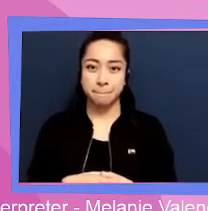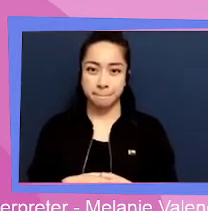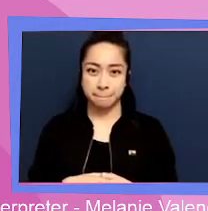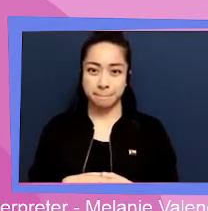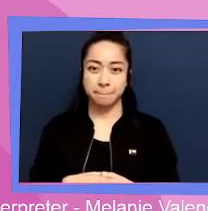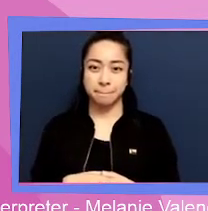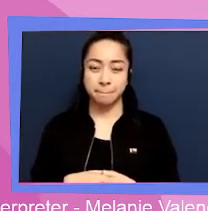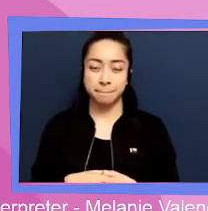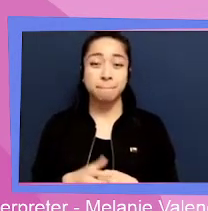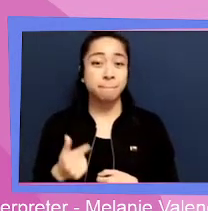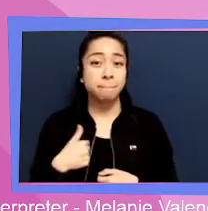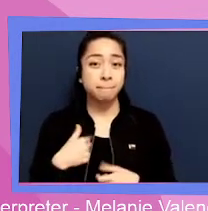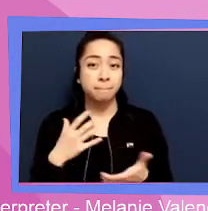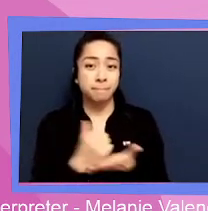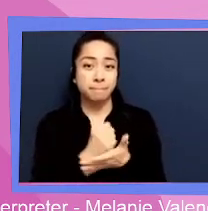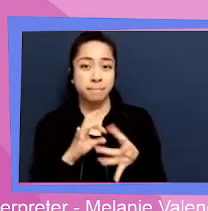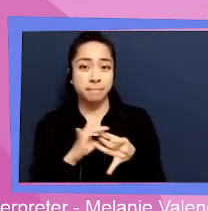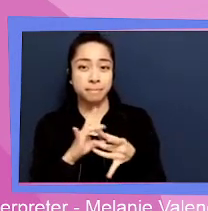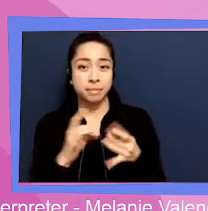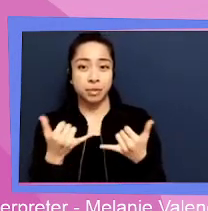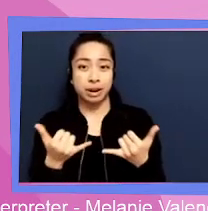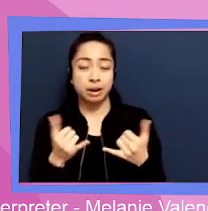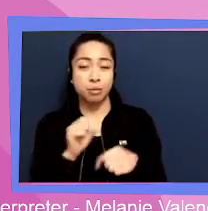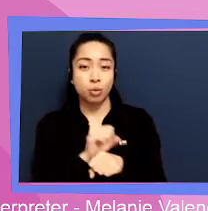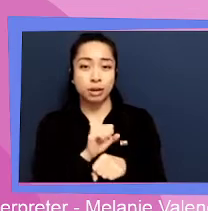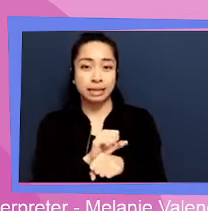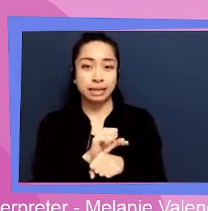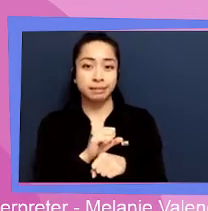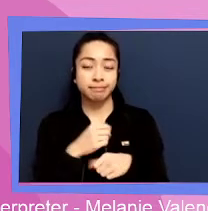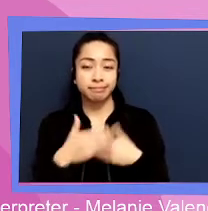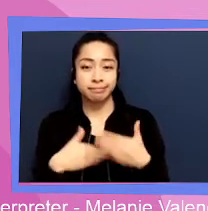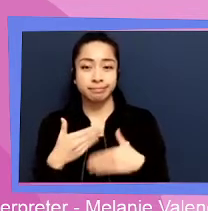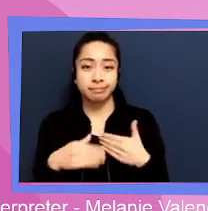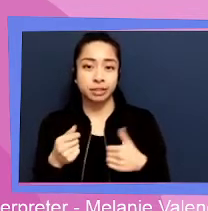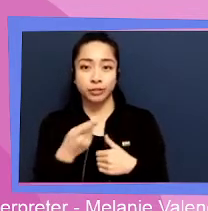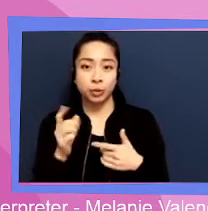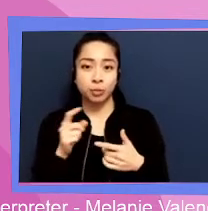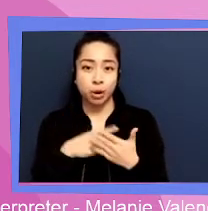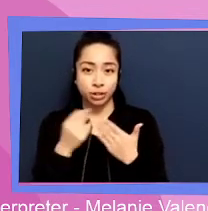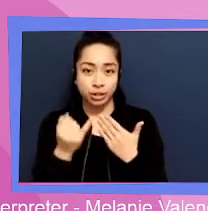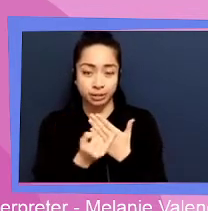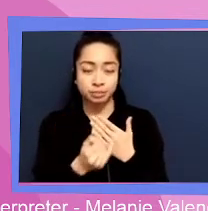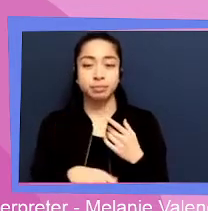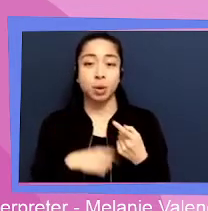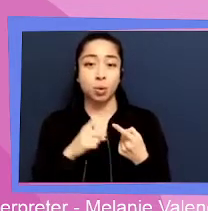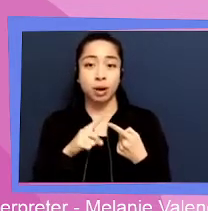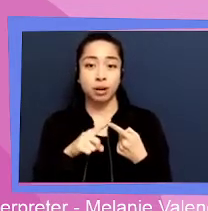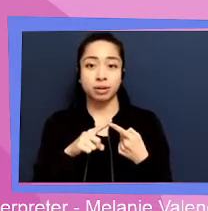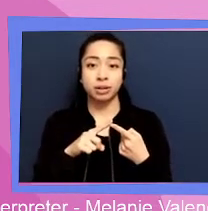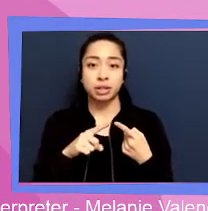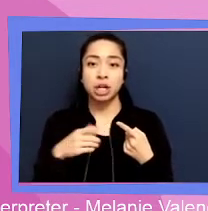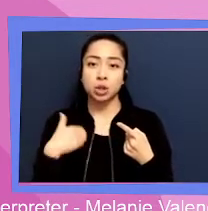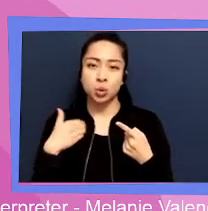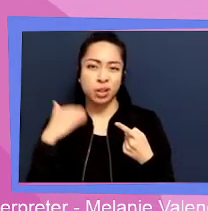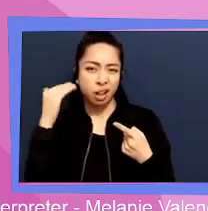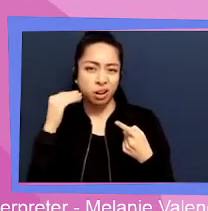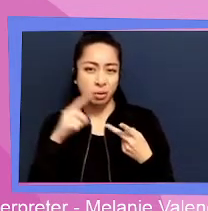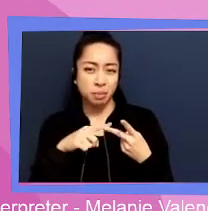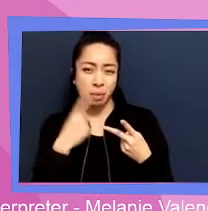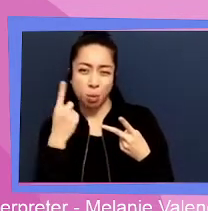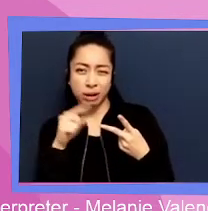I'll just mention, so I'm just working on a couple of projects. One definitely YA, one maybe crossing